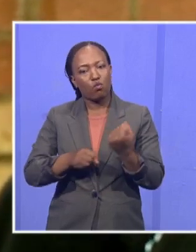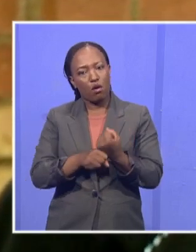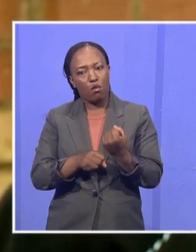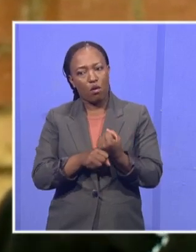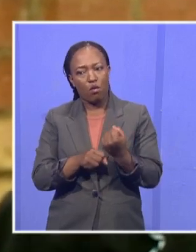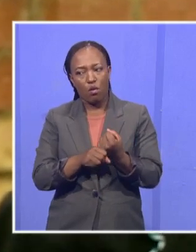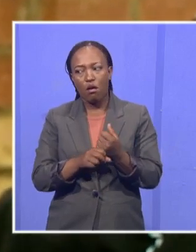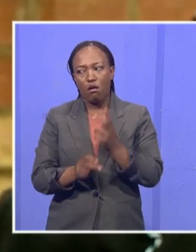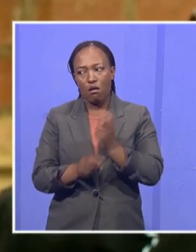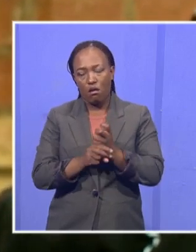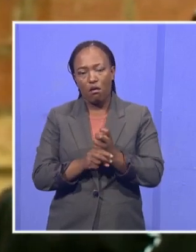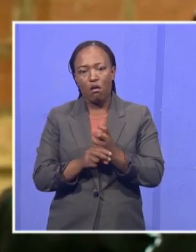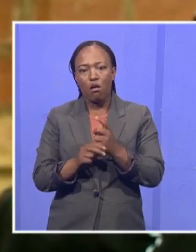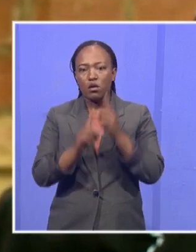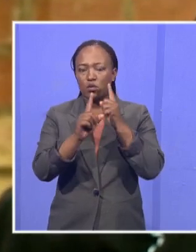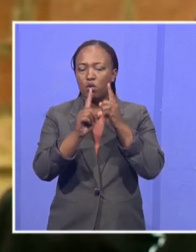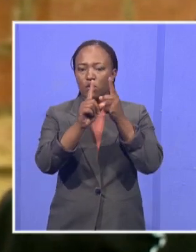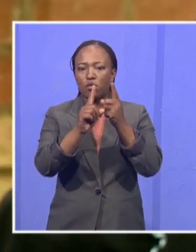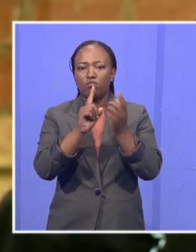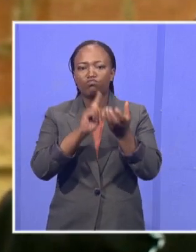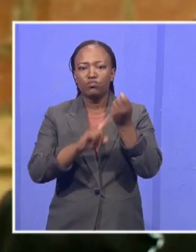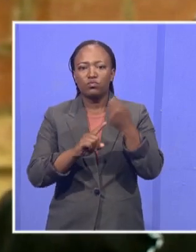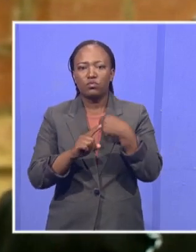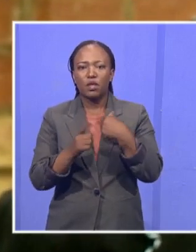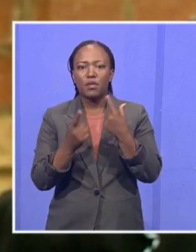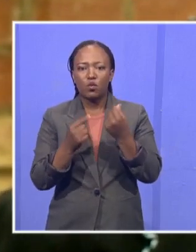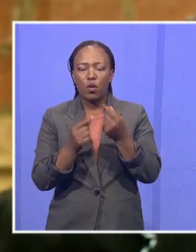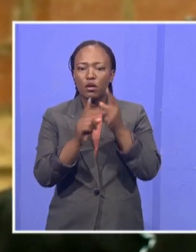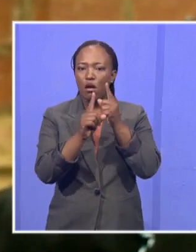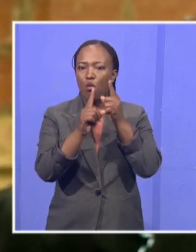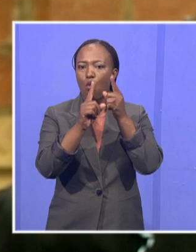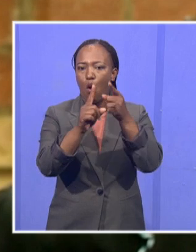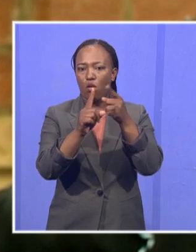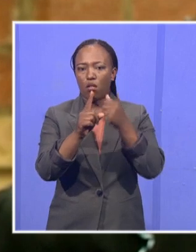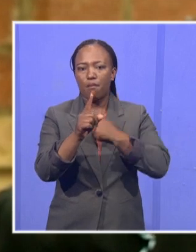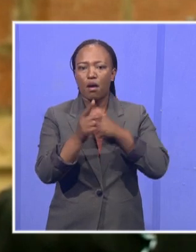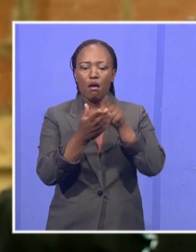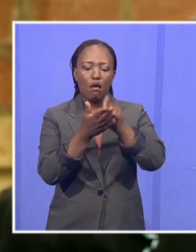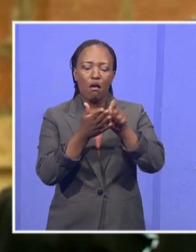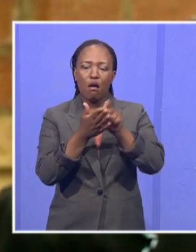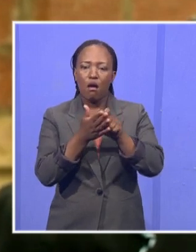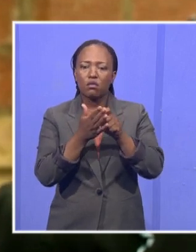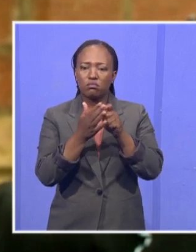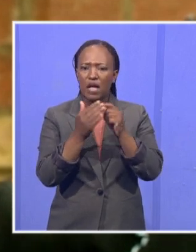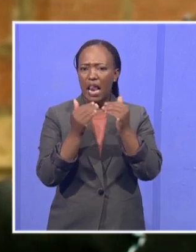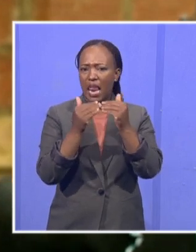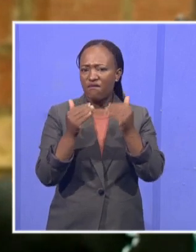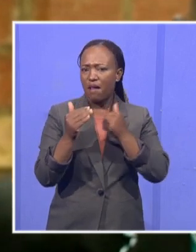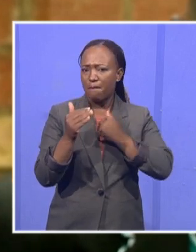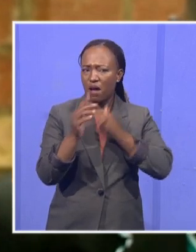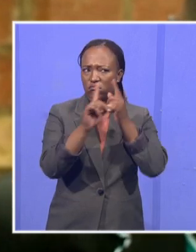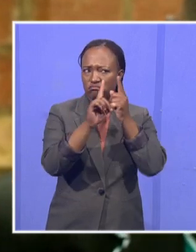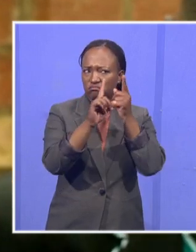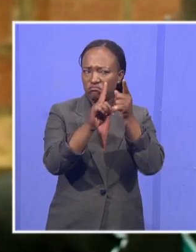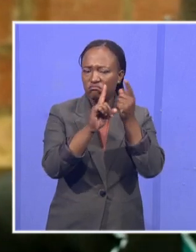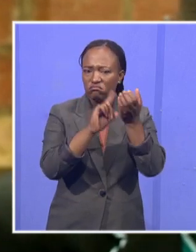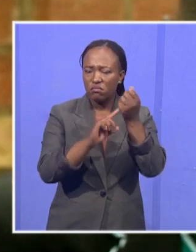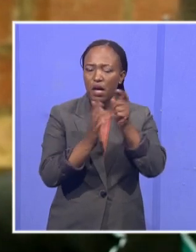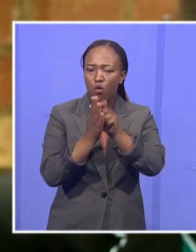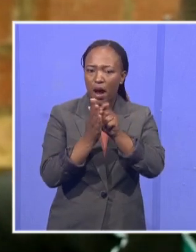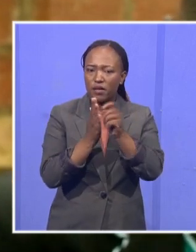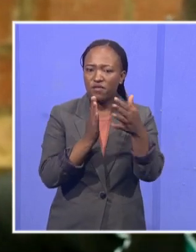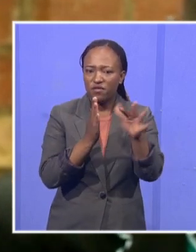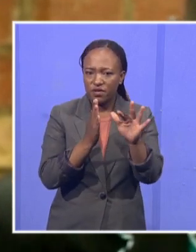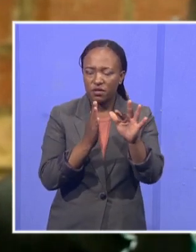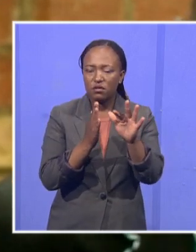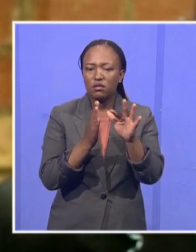their goals. What I've done is write down my goals, write down the level that I want, my goals, what I want to achieve, and